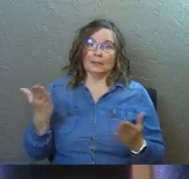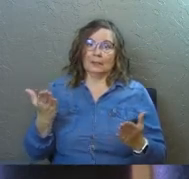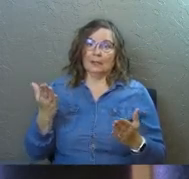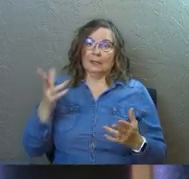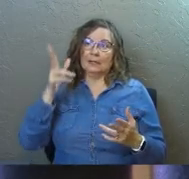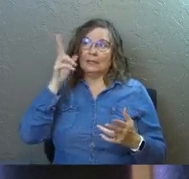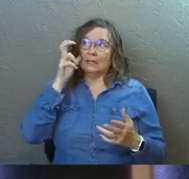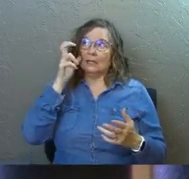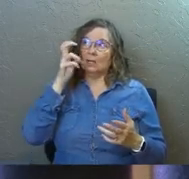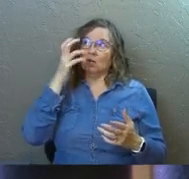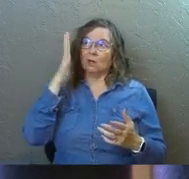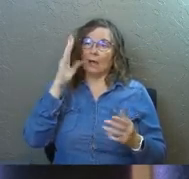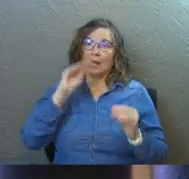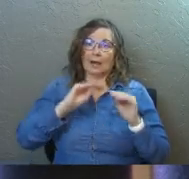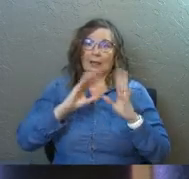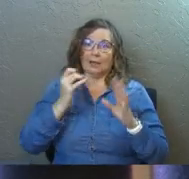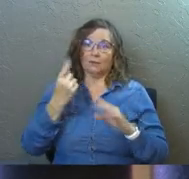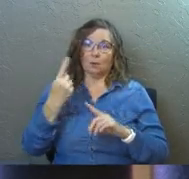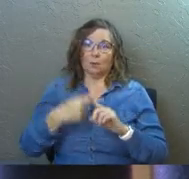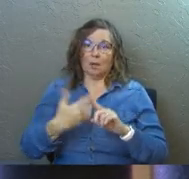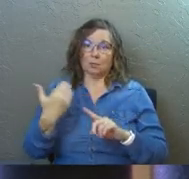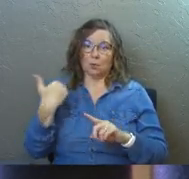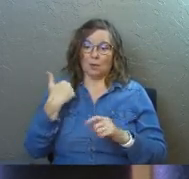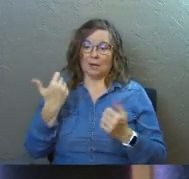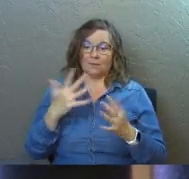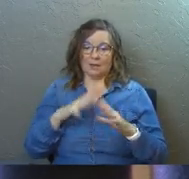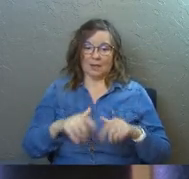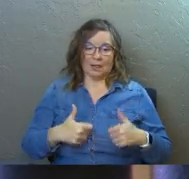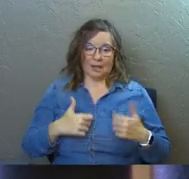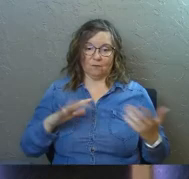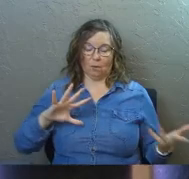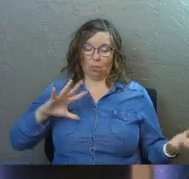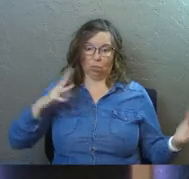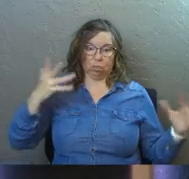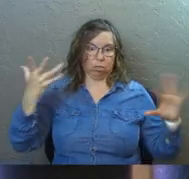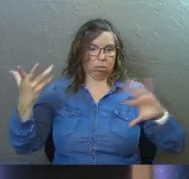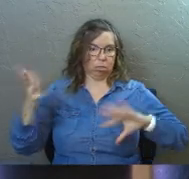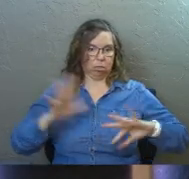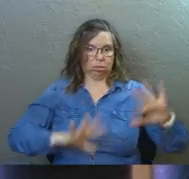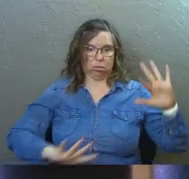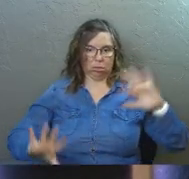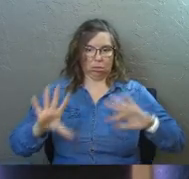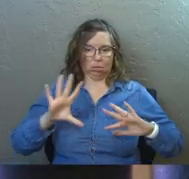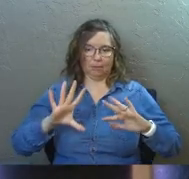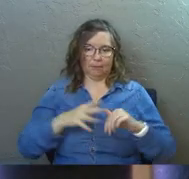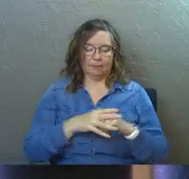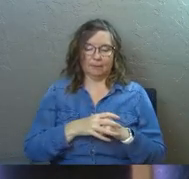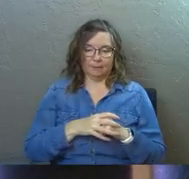hear God really clearly a few months ago, and everything in their life was all broken.